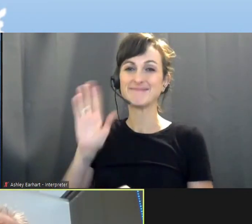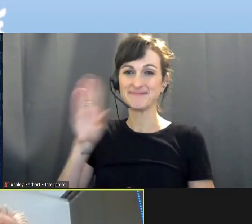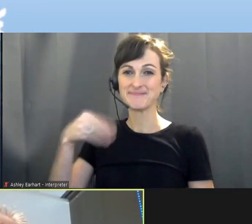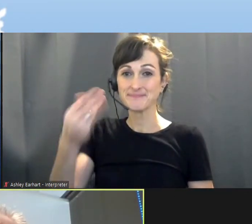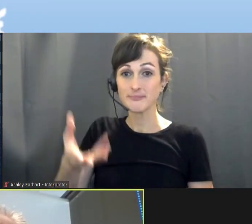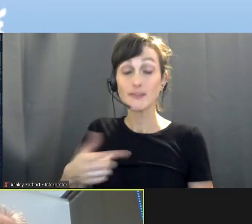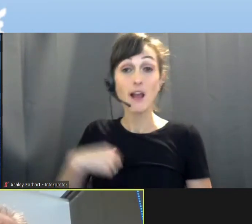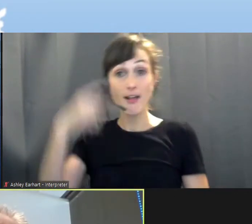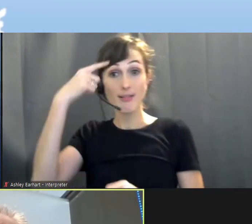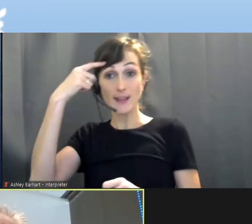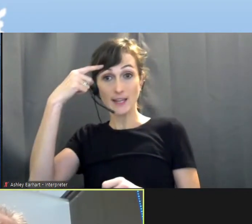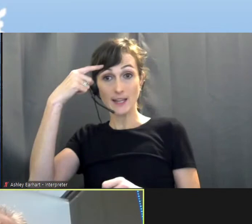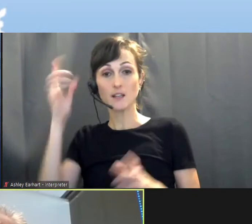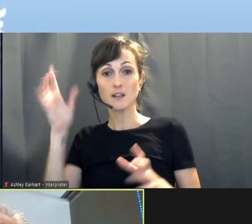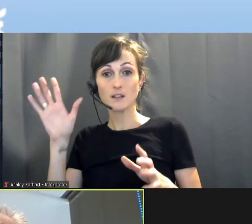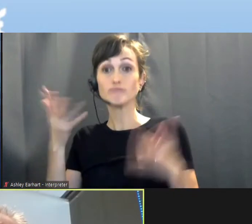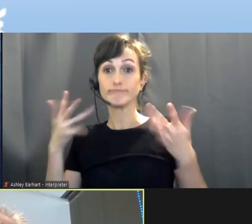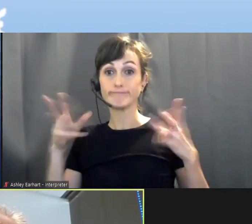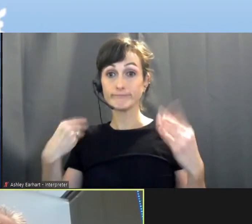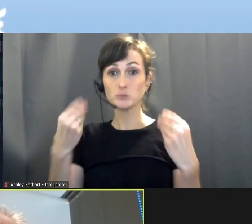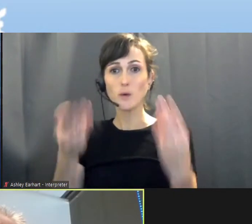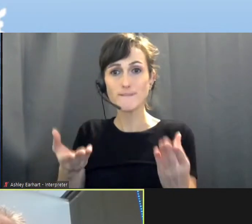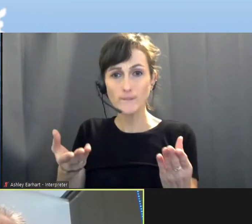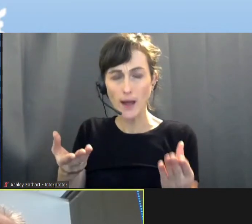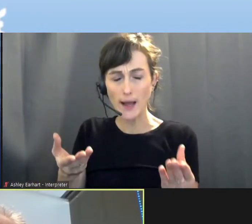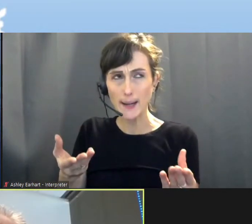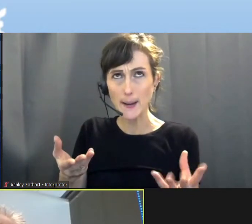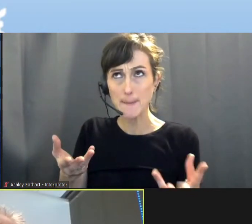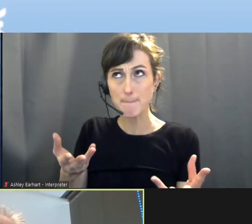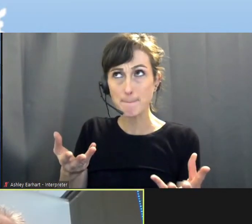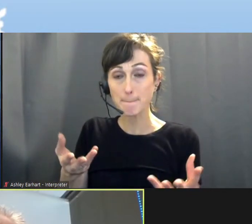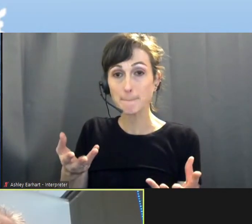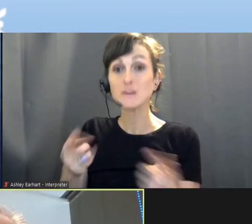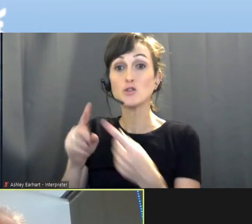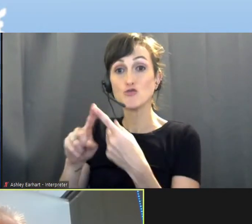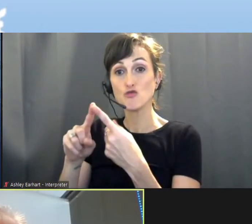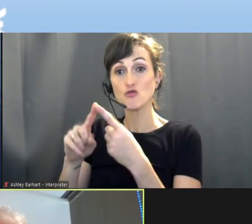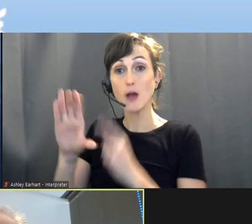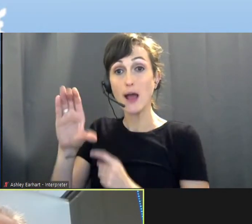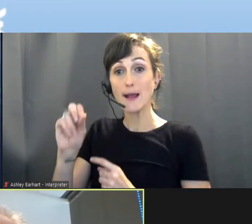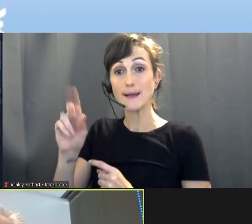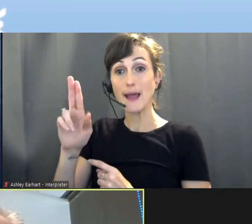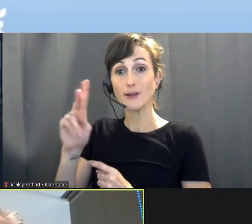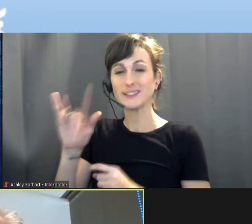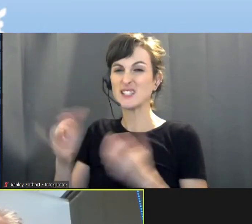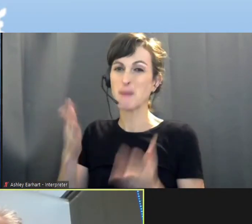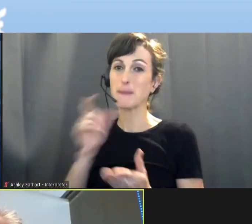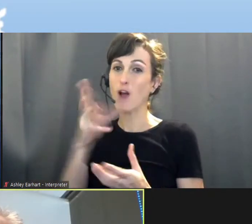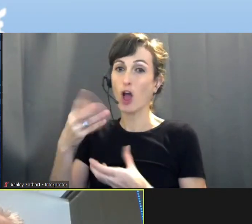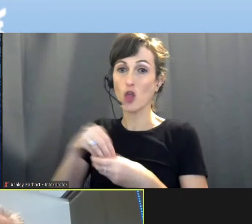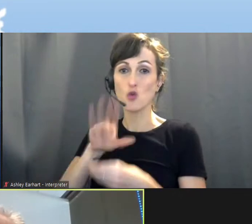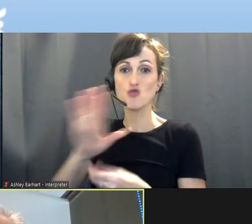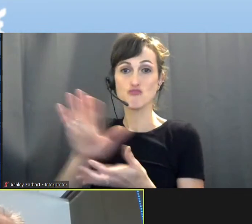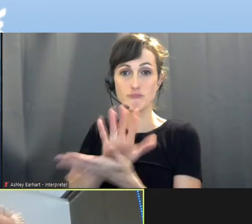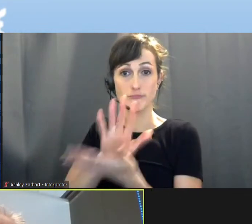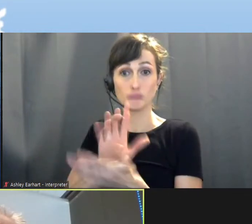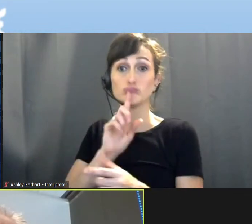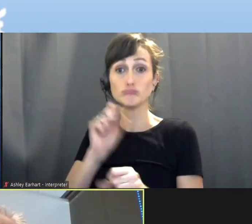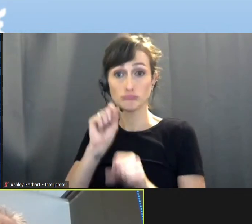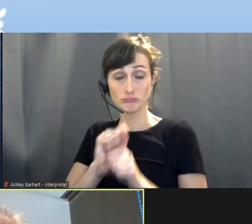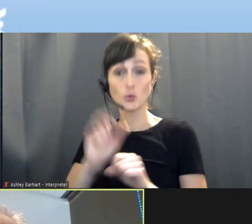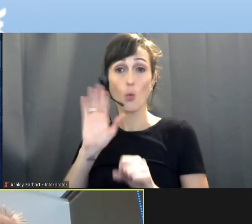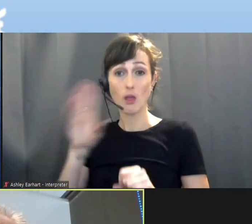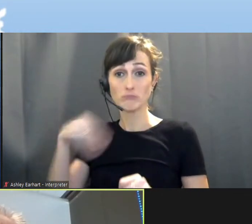think has been provided to the county, but I don't think it may not have been included in that handout, but we can certainly